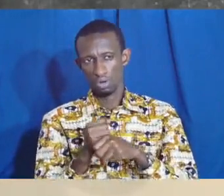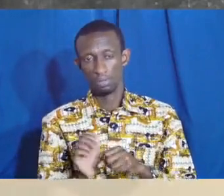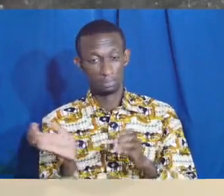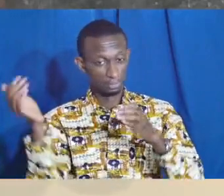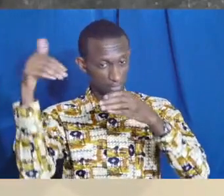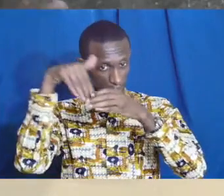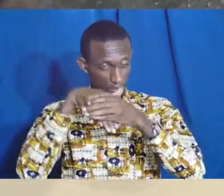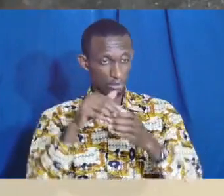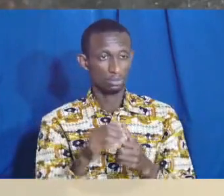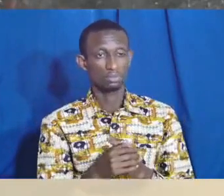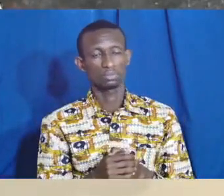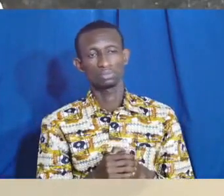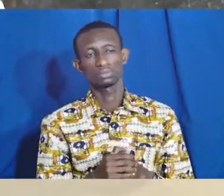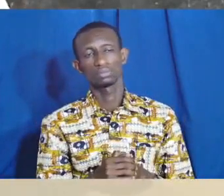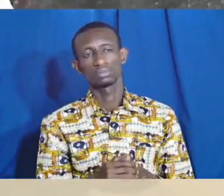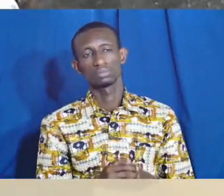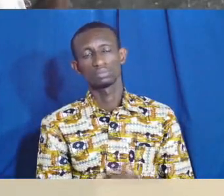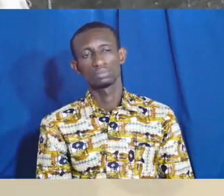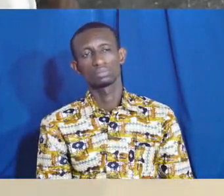Extracellular enzymes. These are enzymes that are